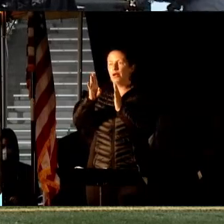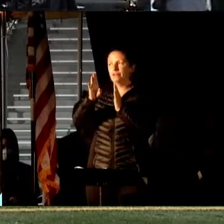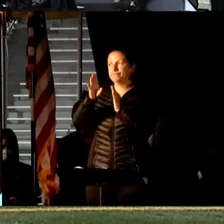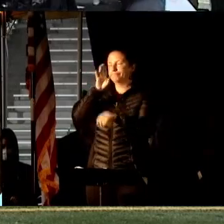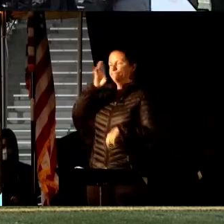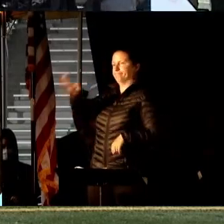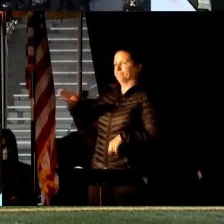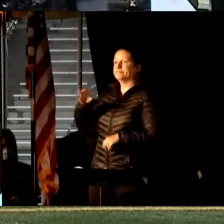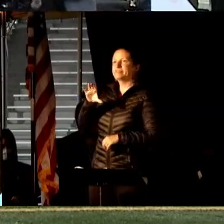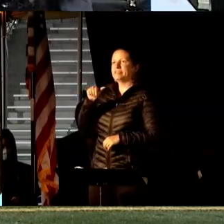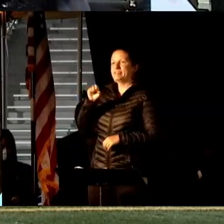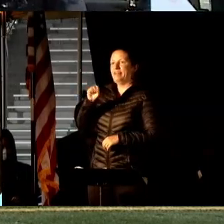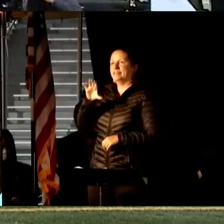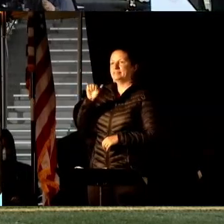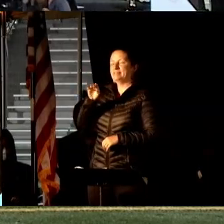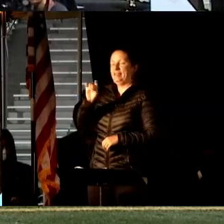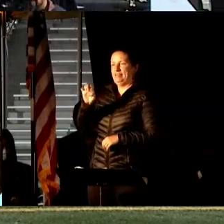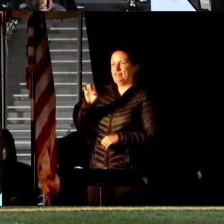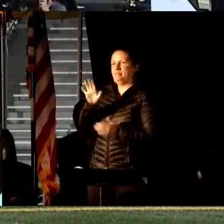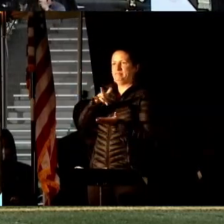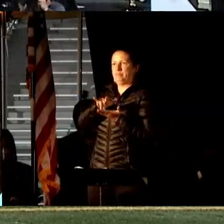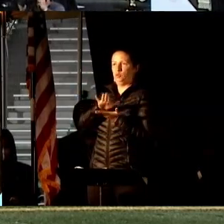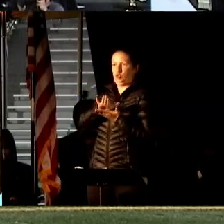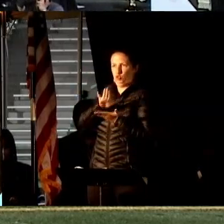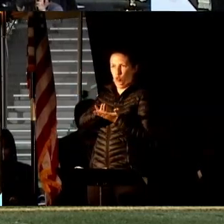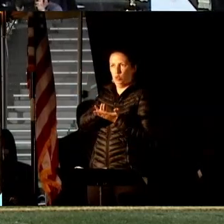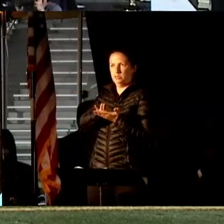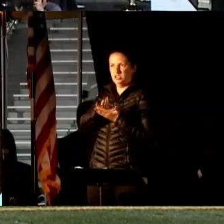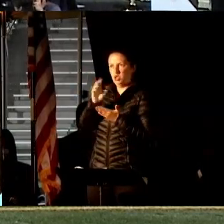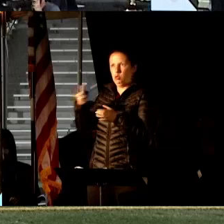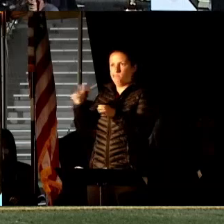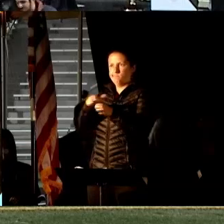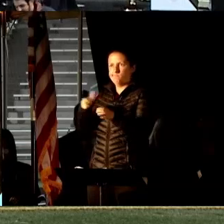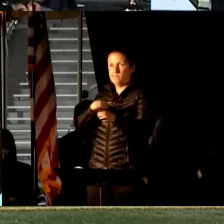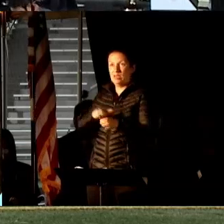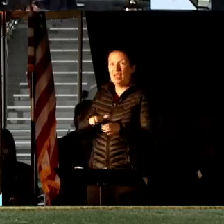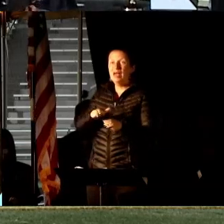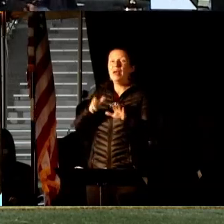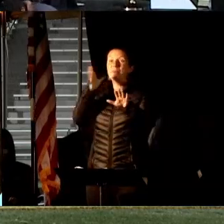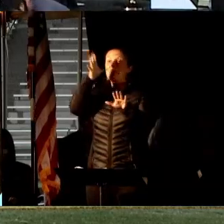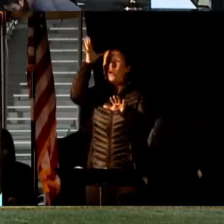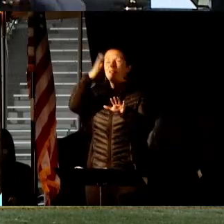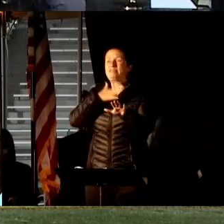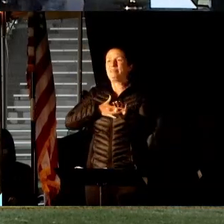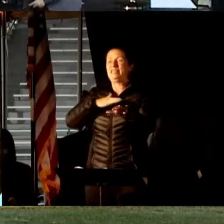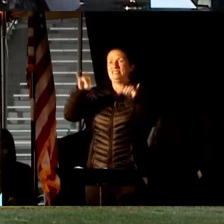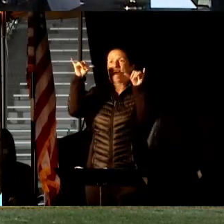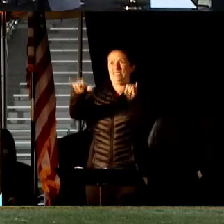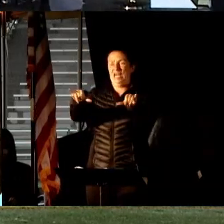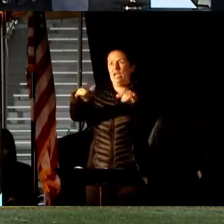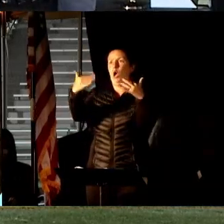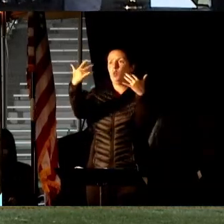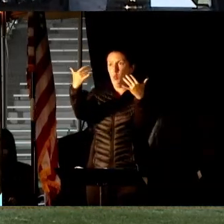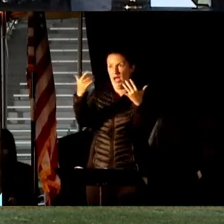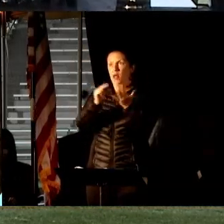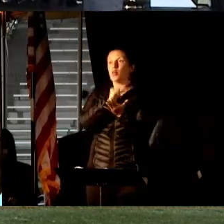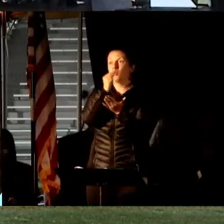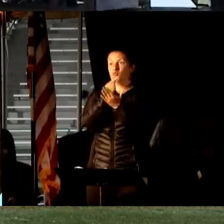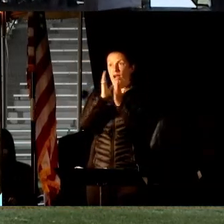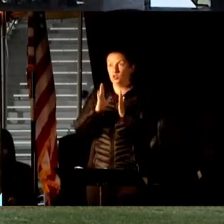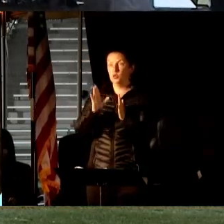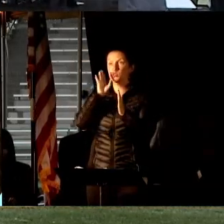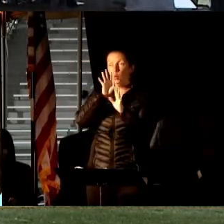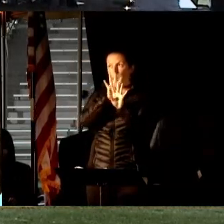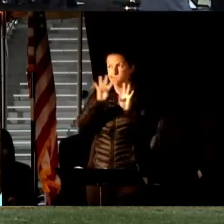of the ceremony. Parents, please stay seated while the graduates leave and you will pick them up